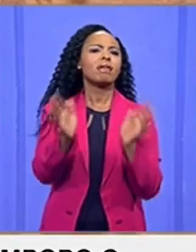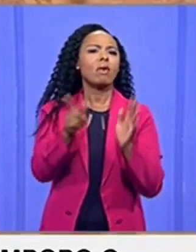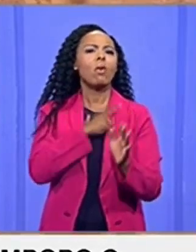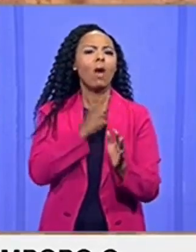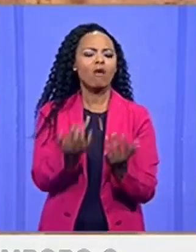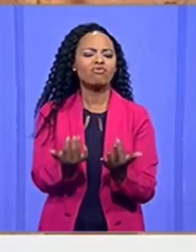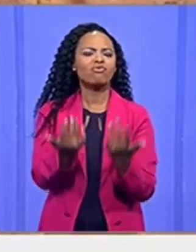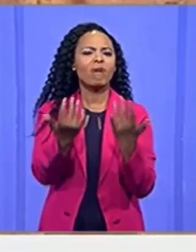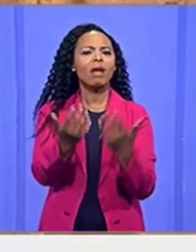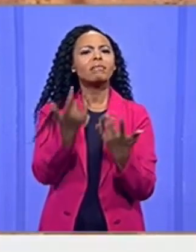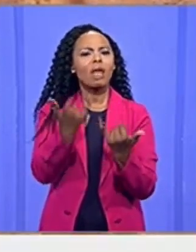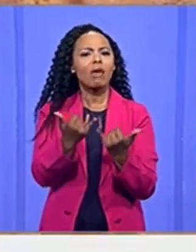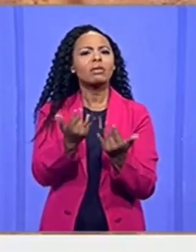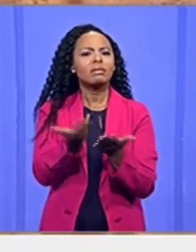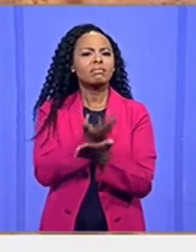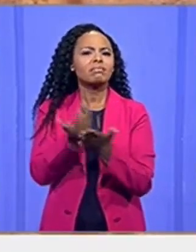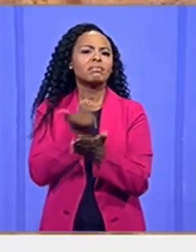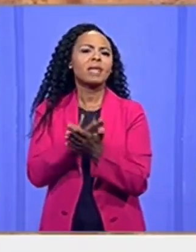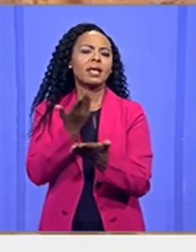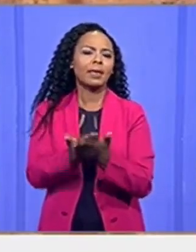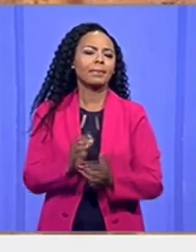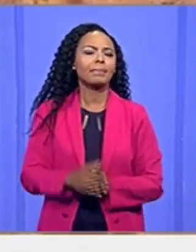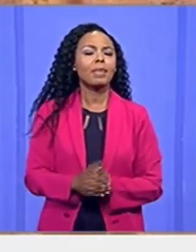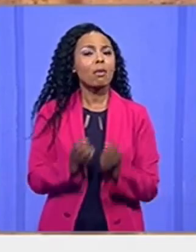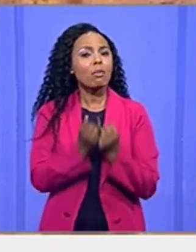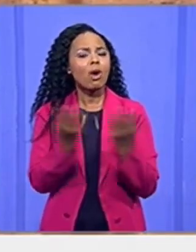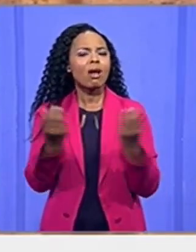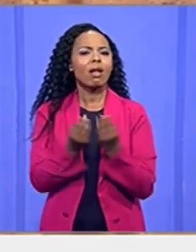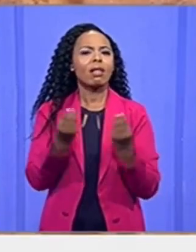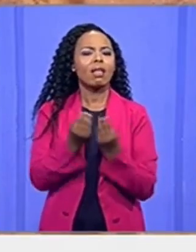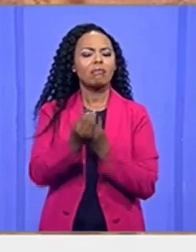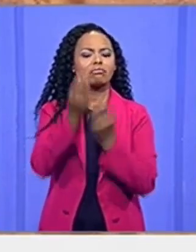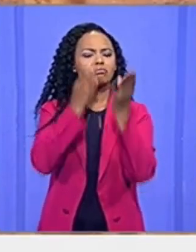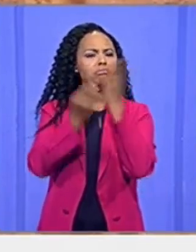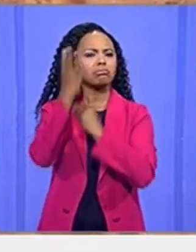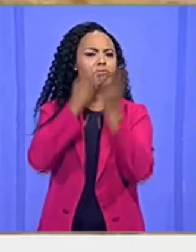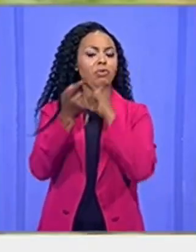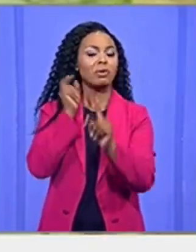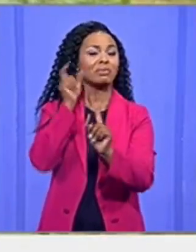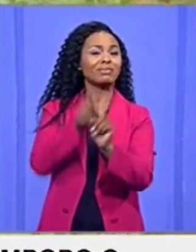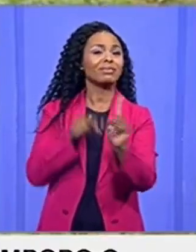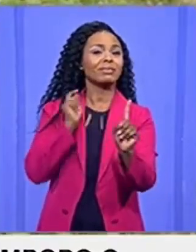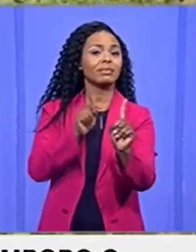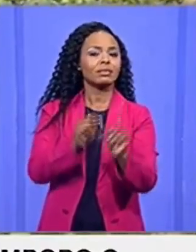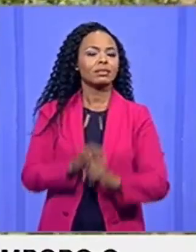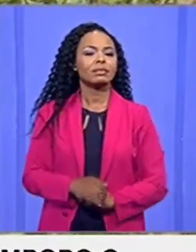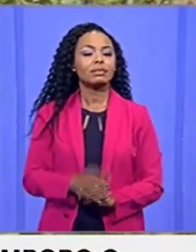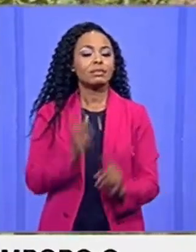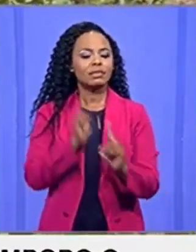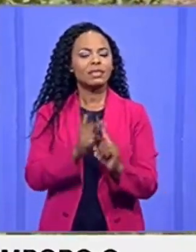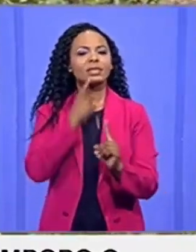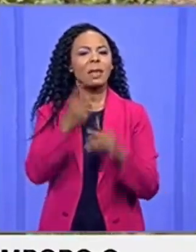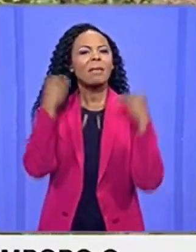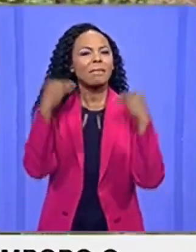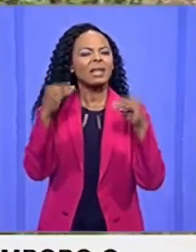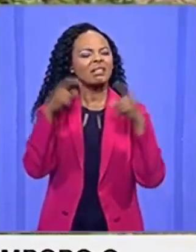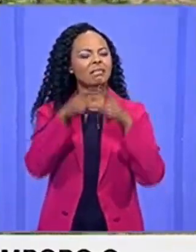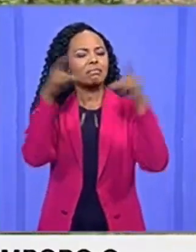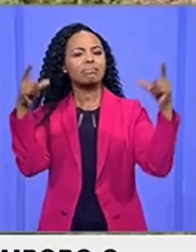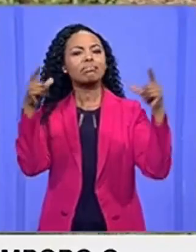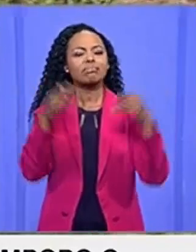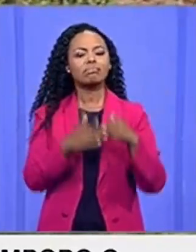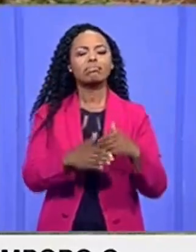merogo. No tse ngata ke di bone ka ela ja kana le ke jwala di mo fa. Molepo o batla go atolosa kgwebo ya gago mo